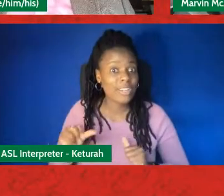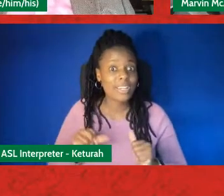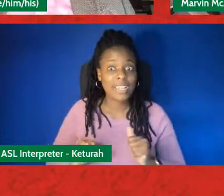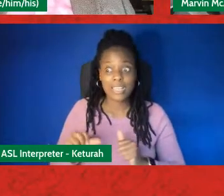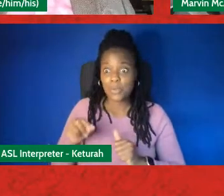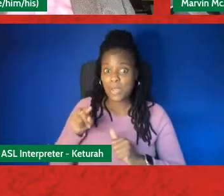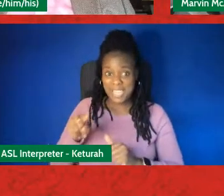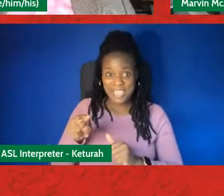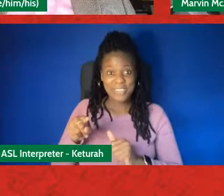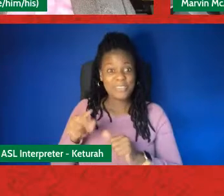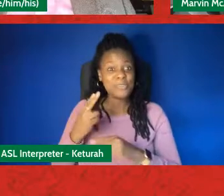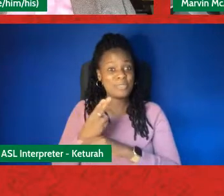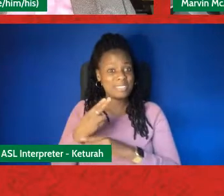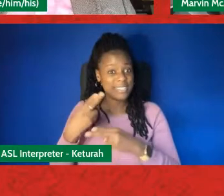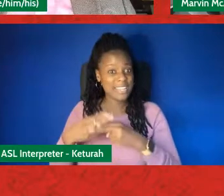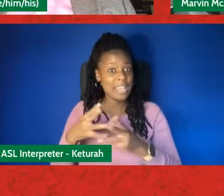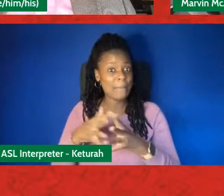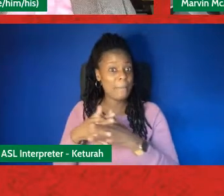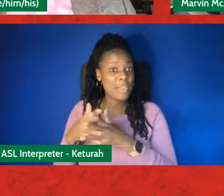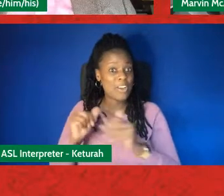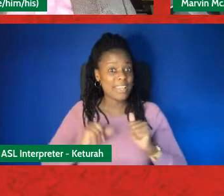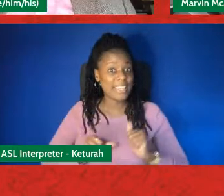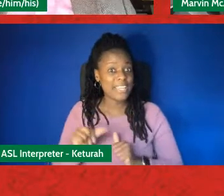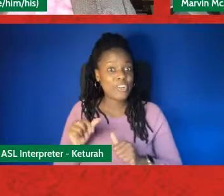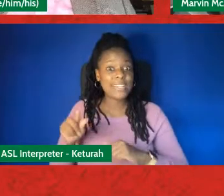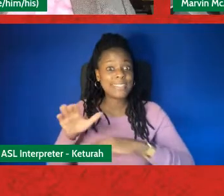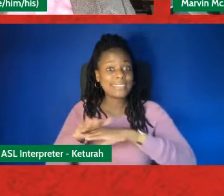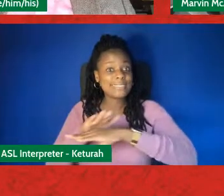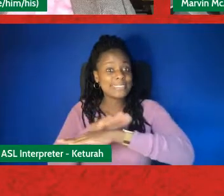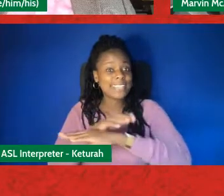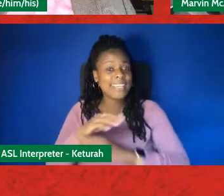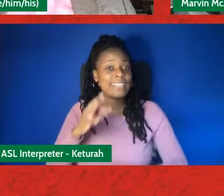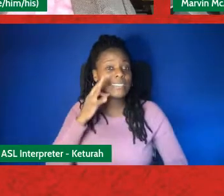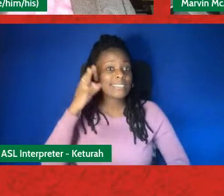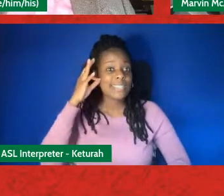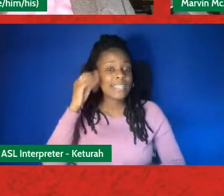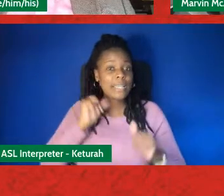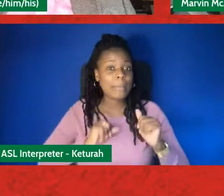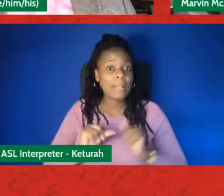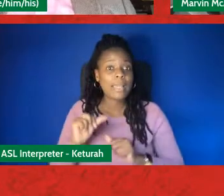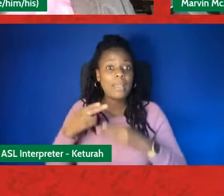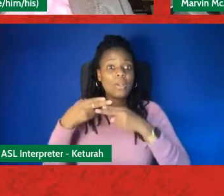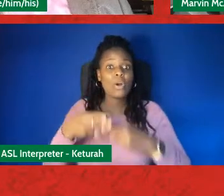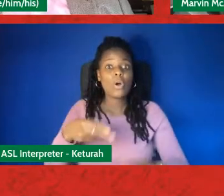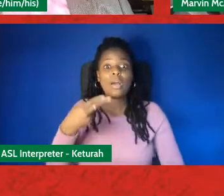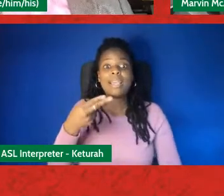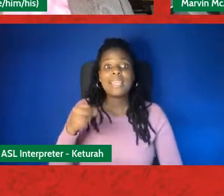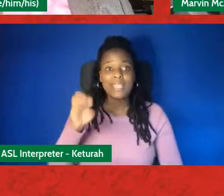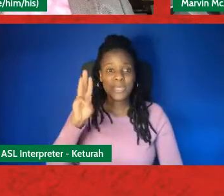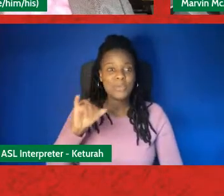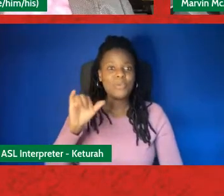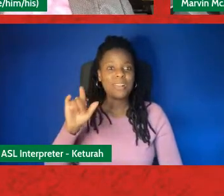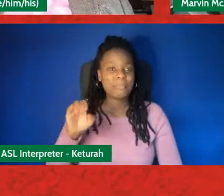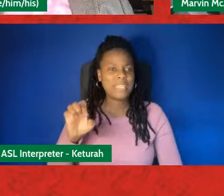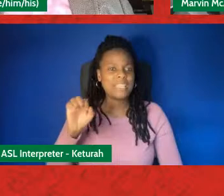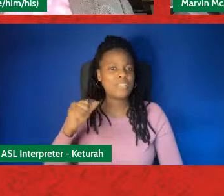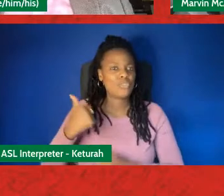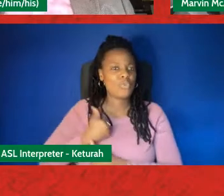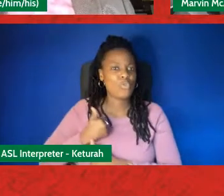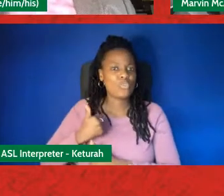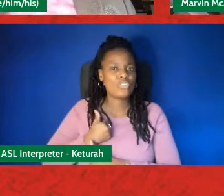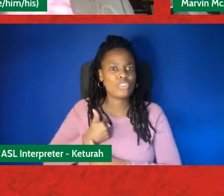he did? He did a stage Indian play called She Would Be a Soldier, written by who? Manuel Mordecai Noah,